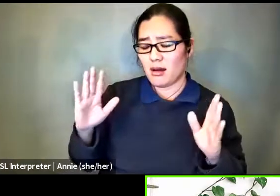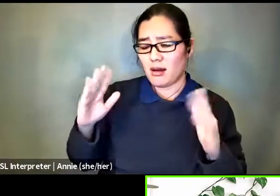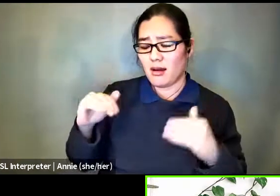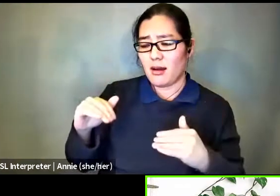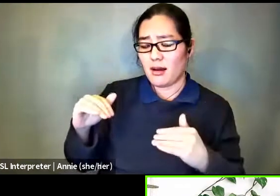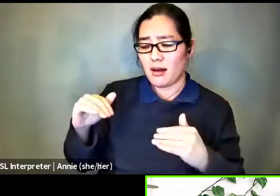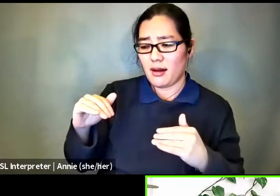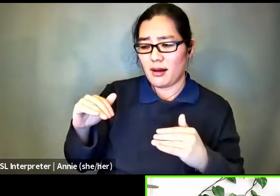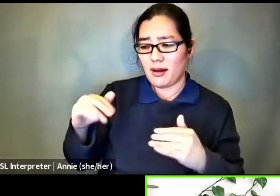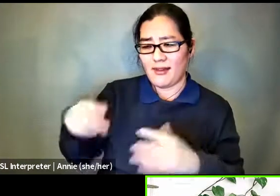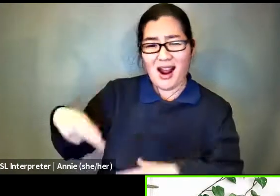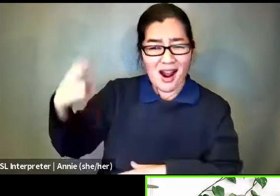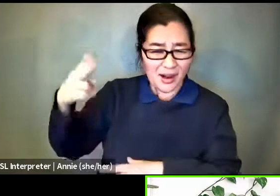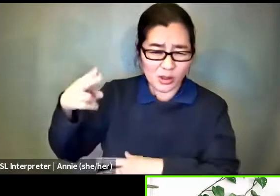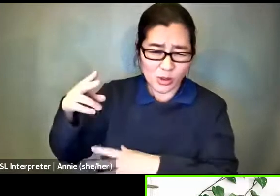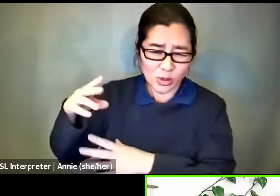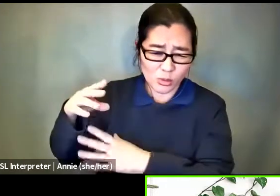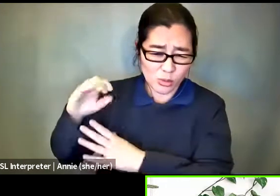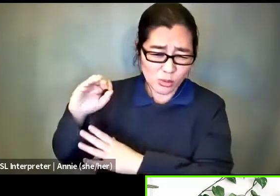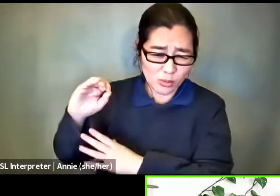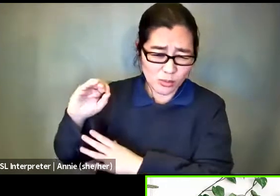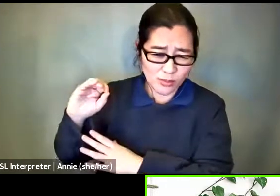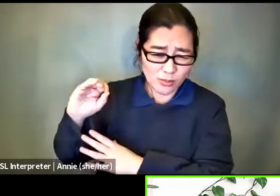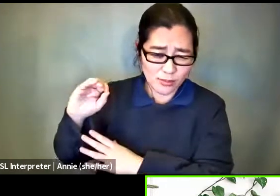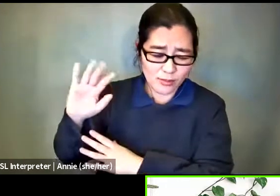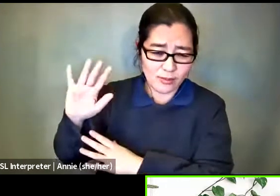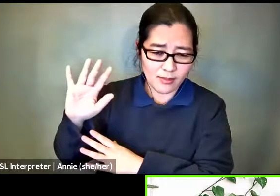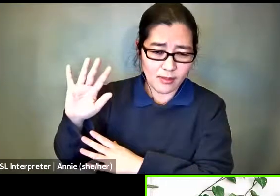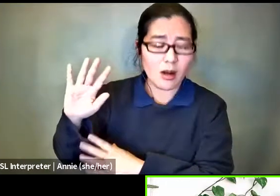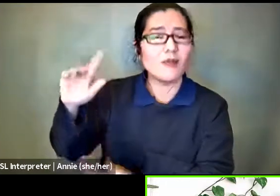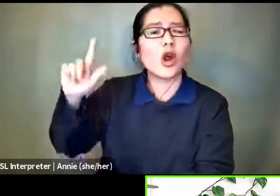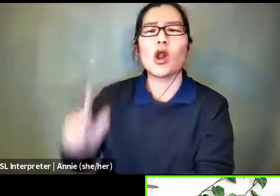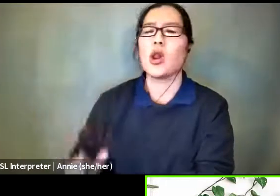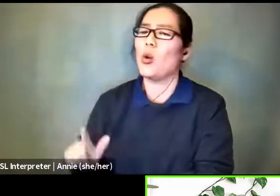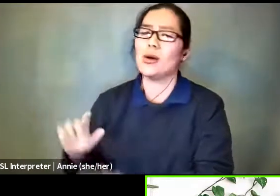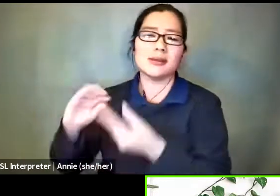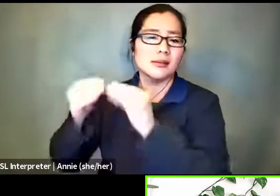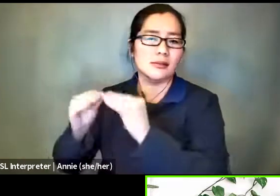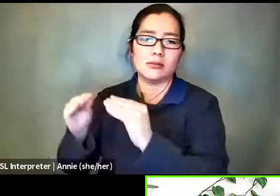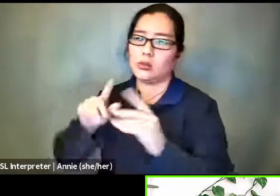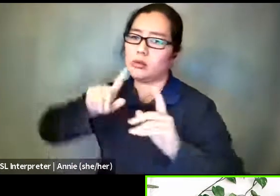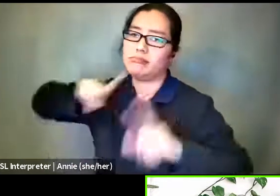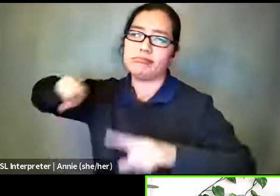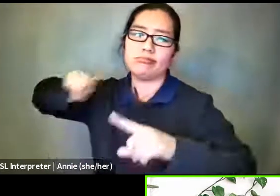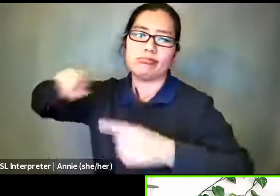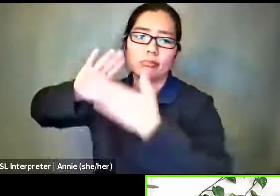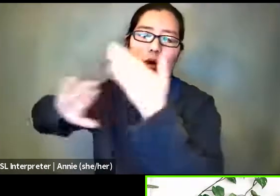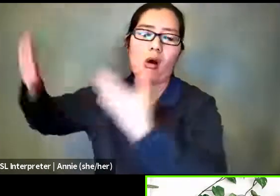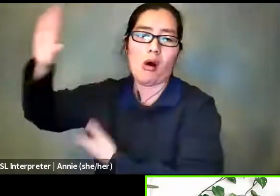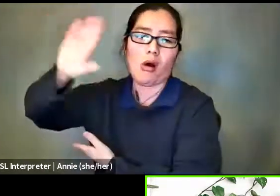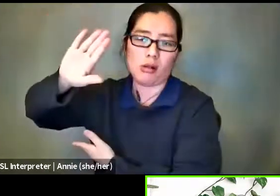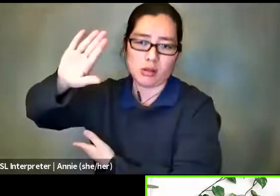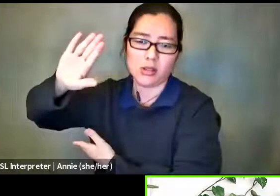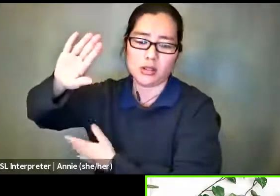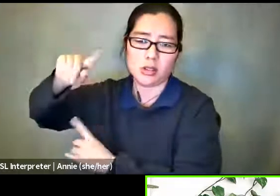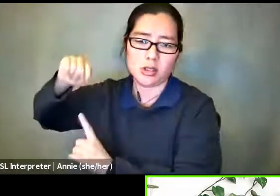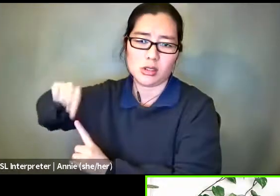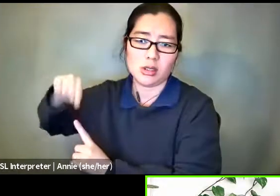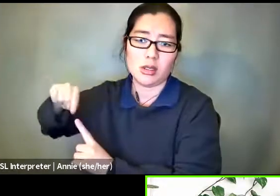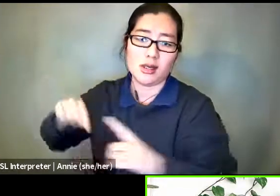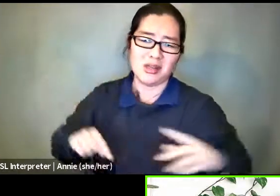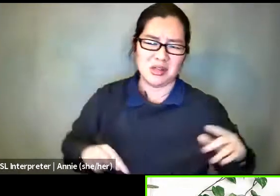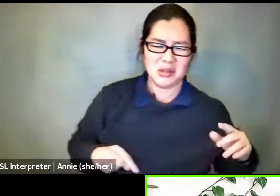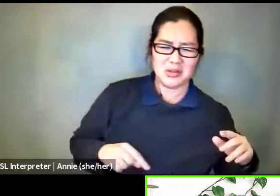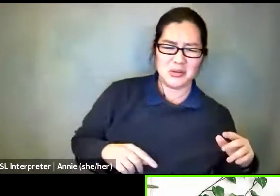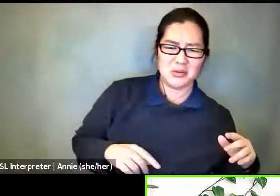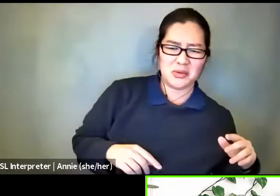US. 13%, I think, of Native people earn college degrees, and that's compared to over 20% for the US population as a